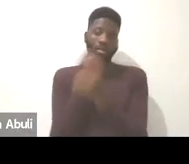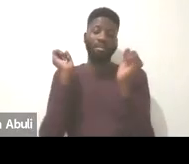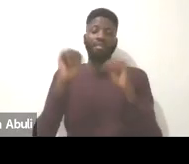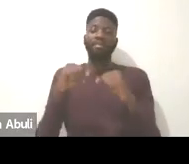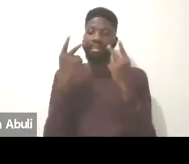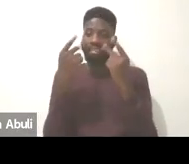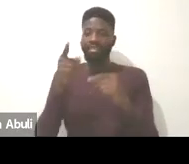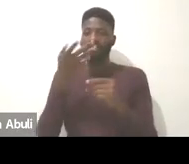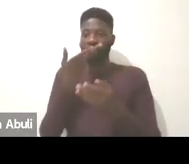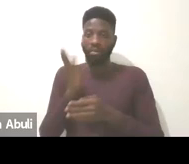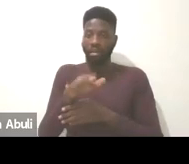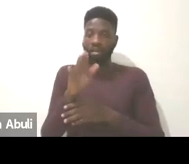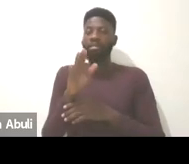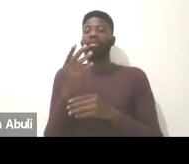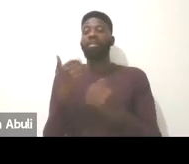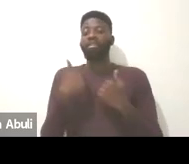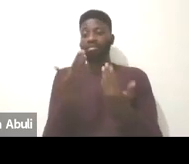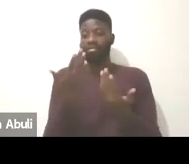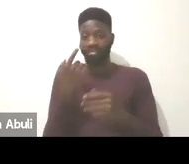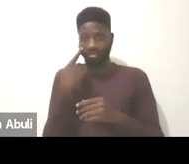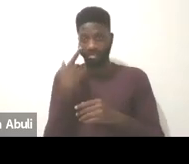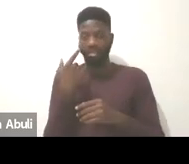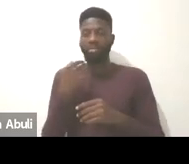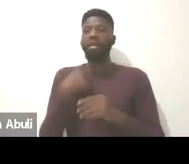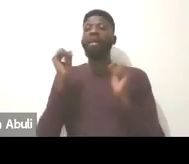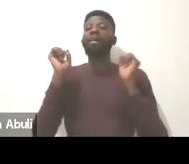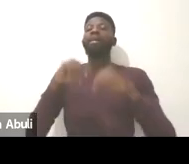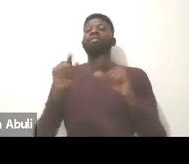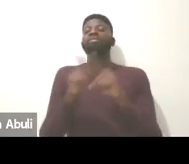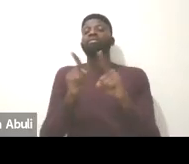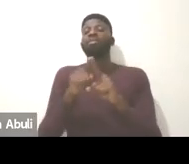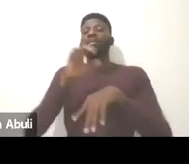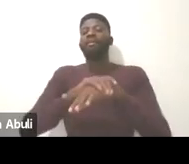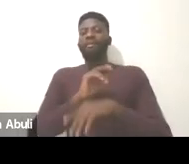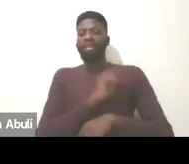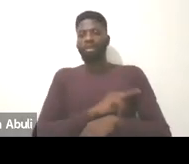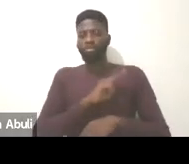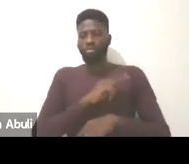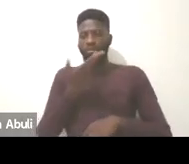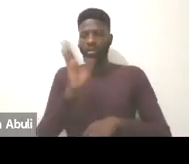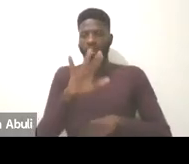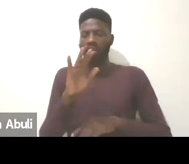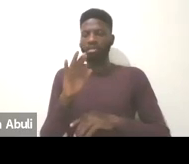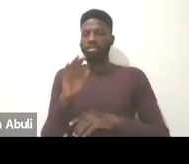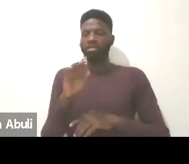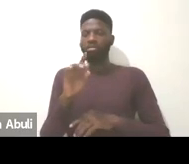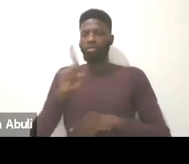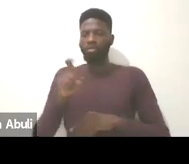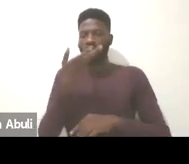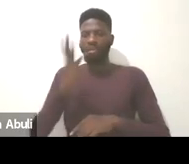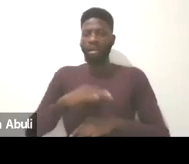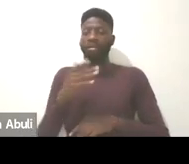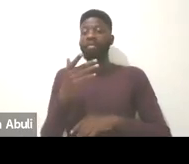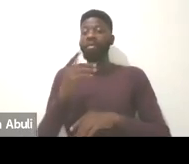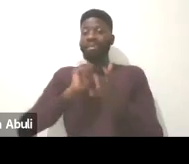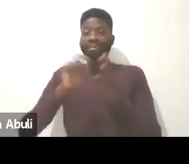his responses. Yeah, those ones I'm able to get natural reactions to questions, which you will not get in a written